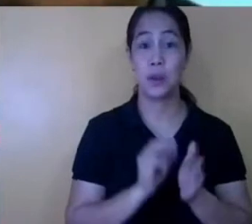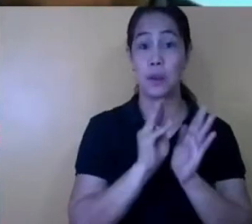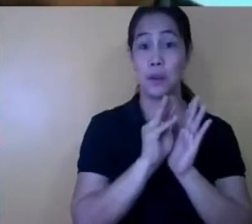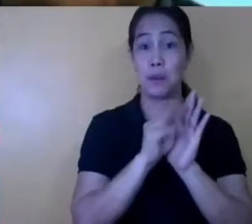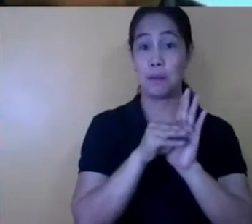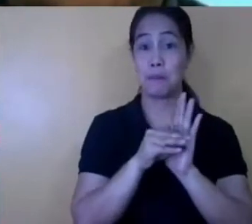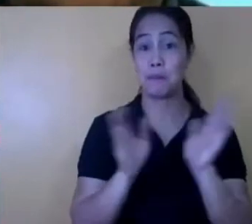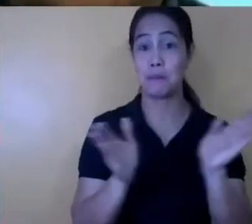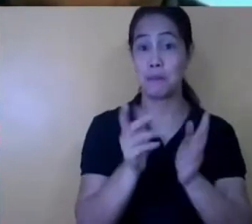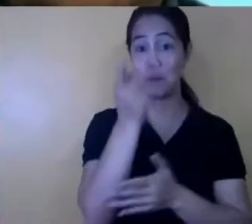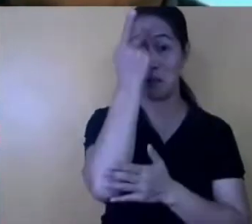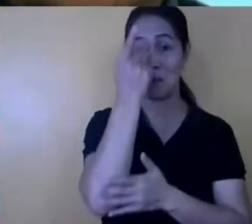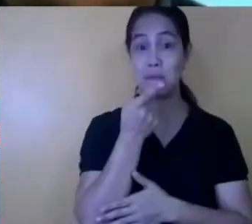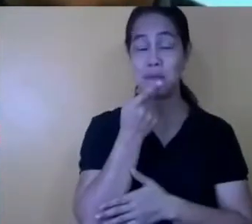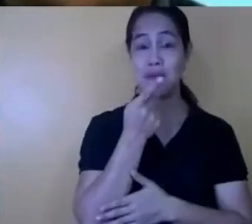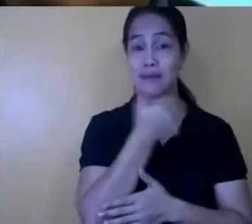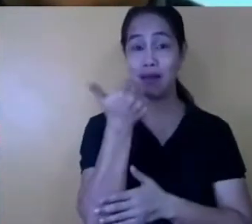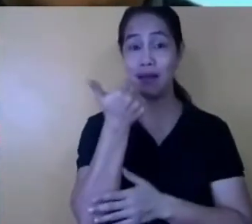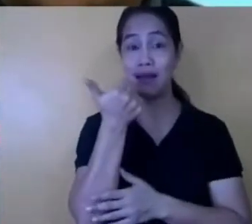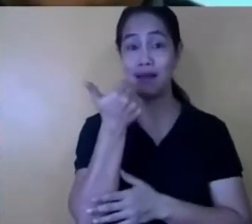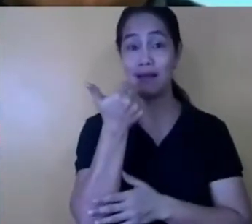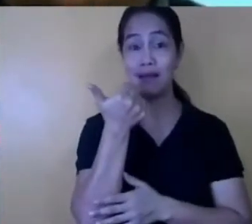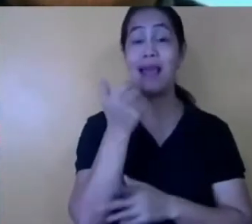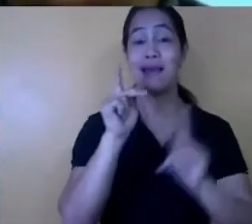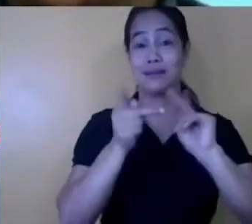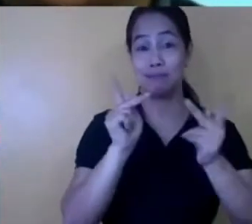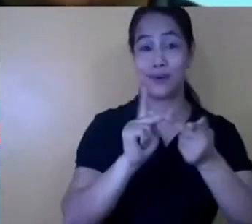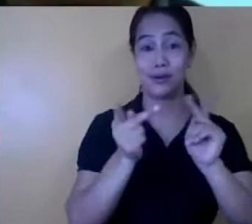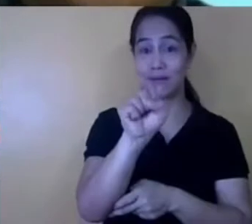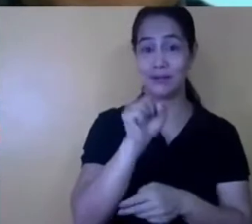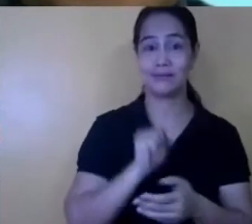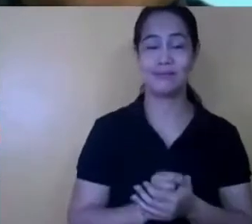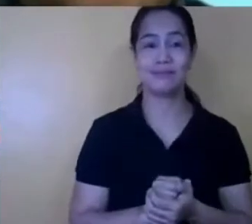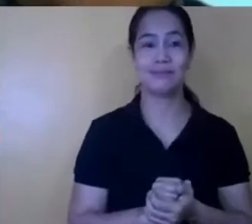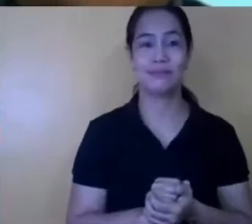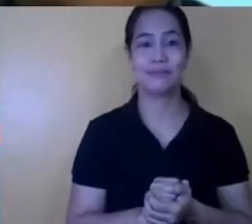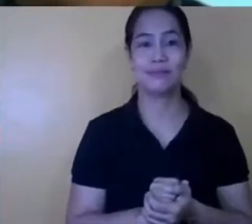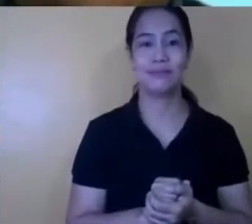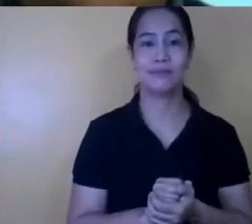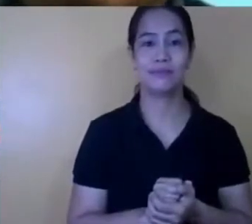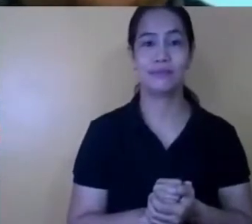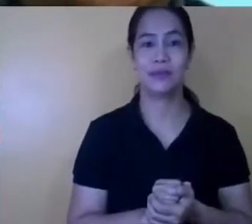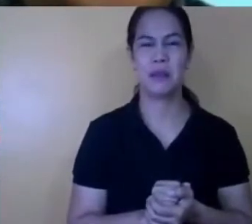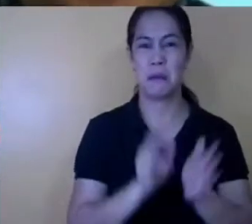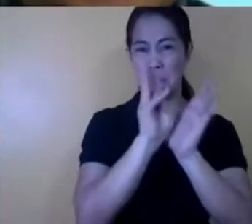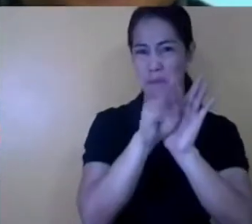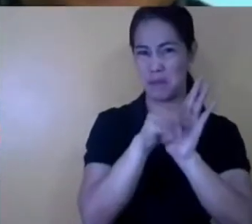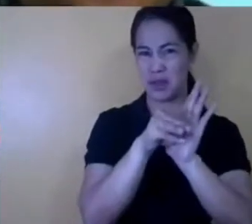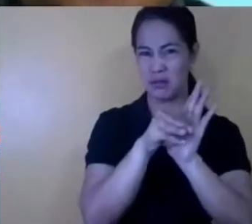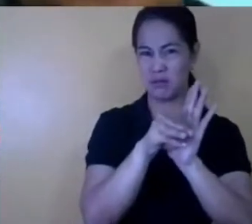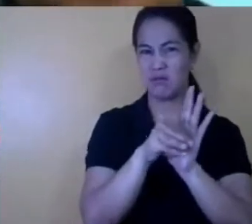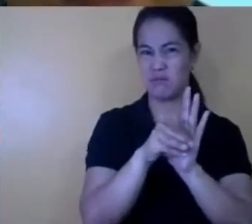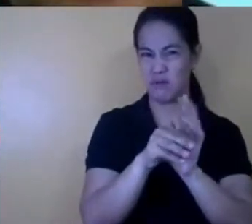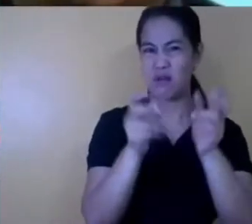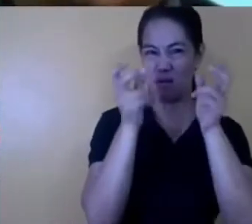other external stakeholders, you get very satisfactory. Minutes of focus group discussions